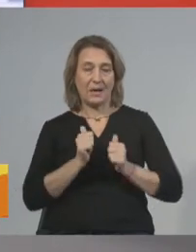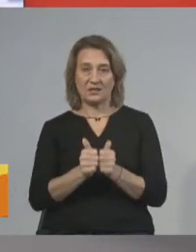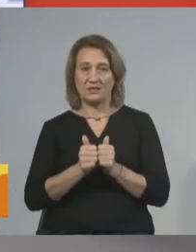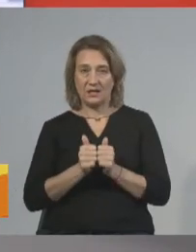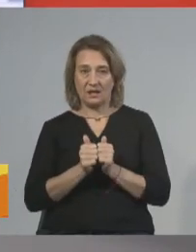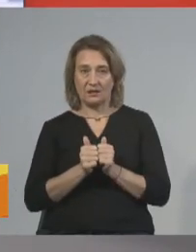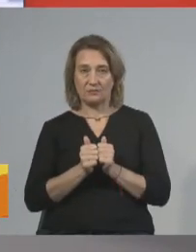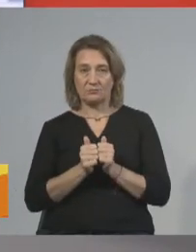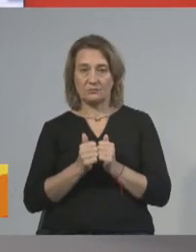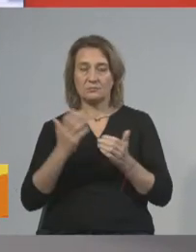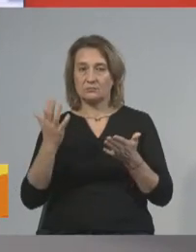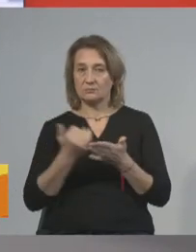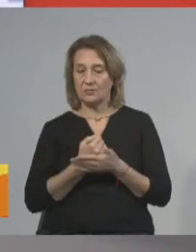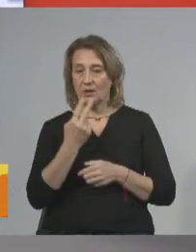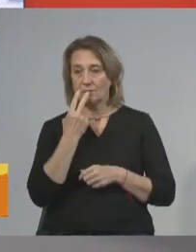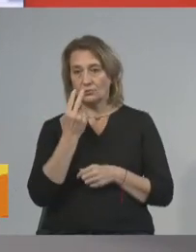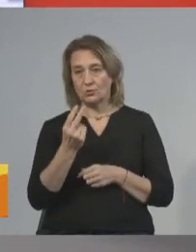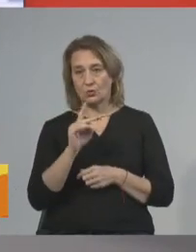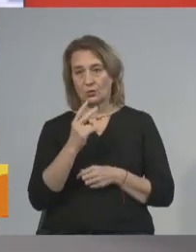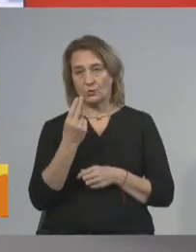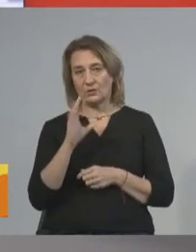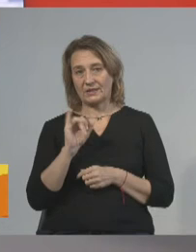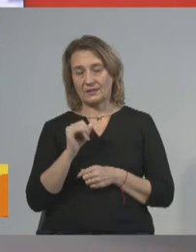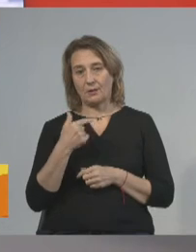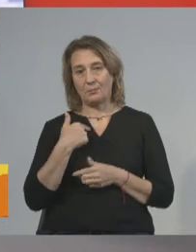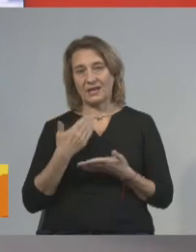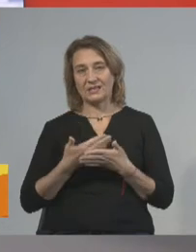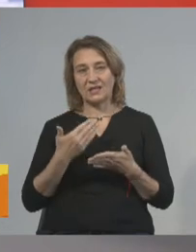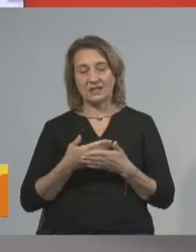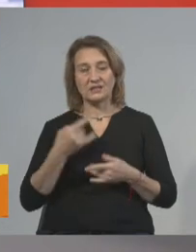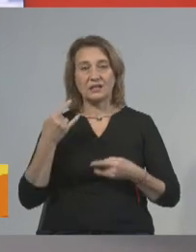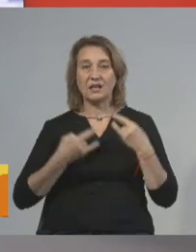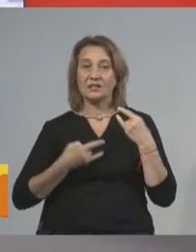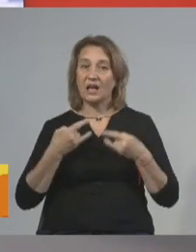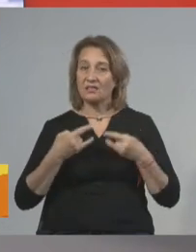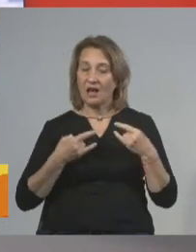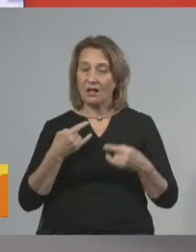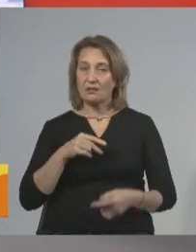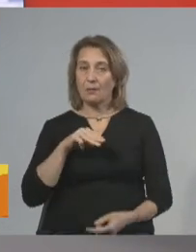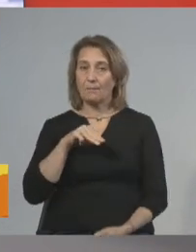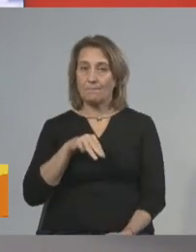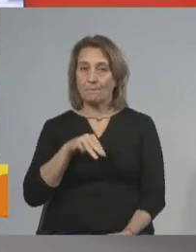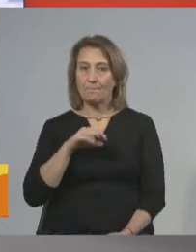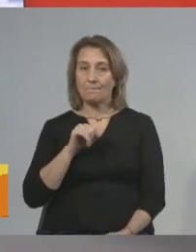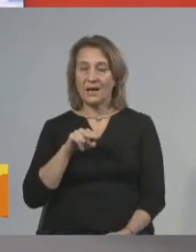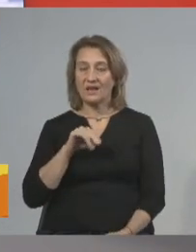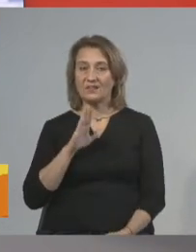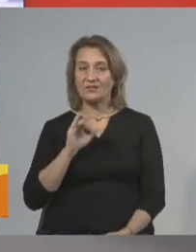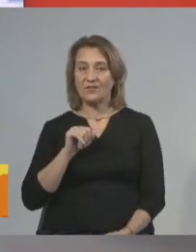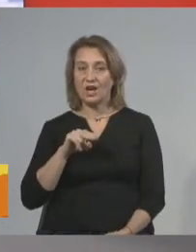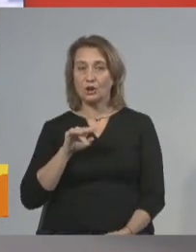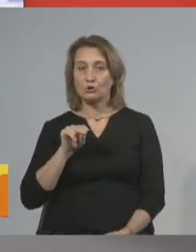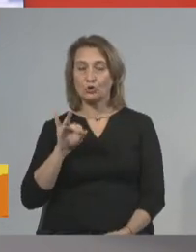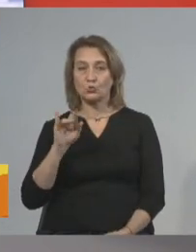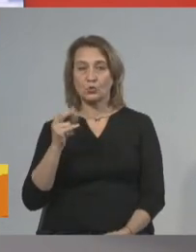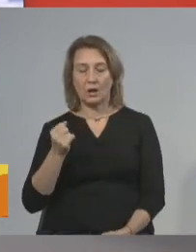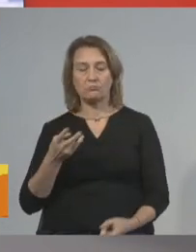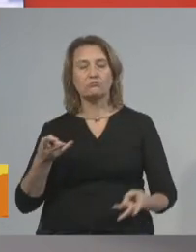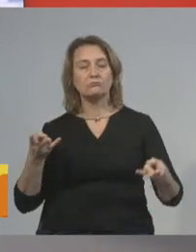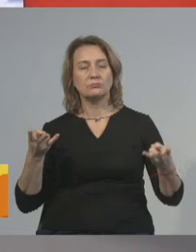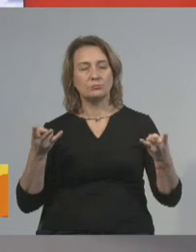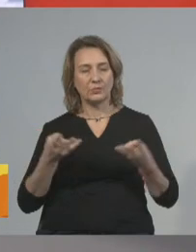very attentive to the freedom of speech and because of that i think that the medved channel and other